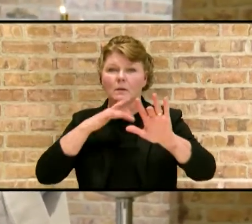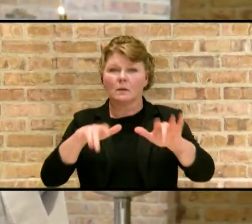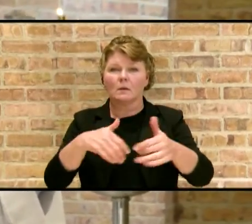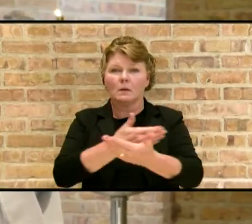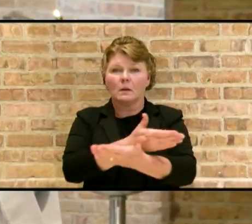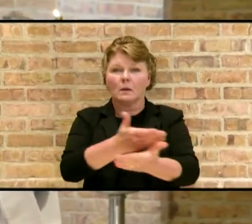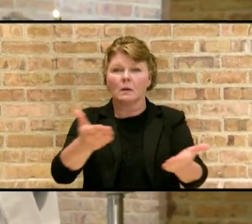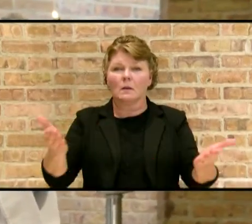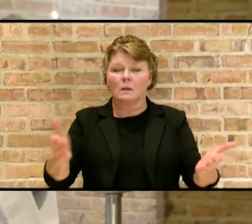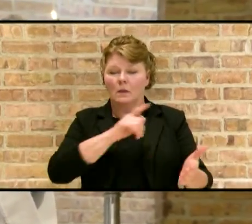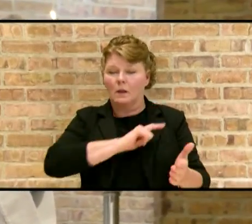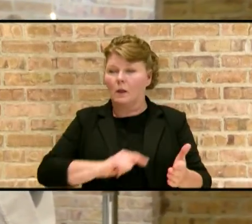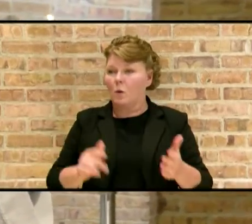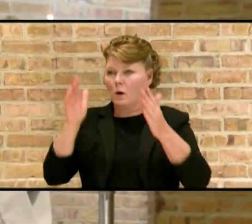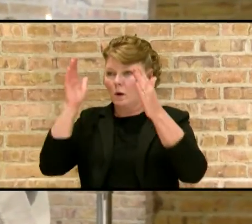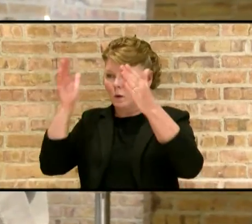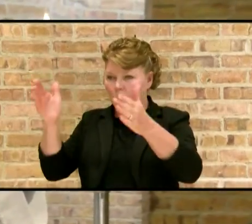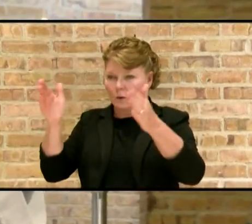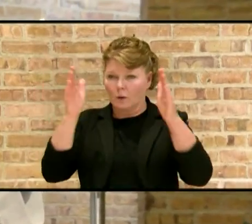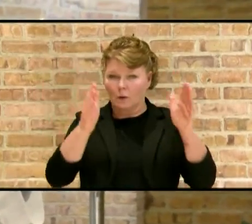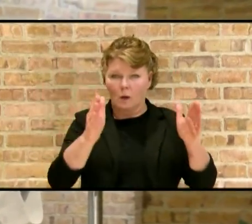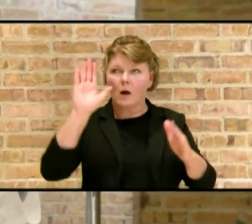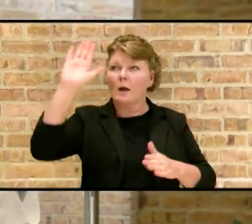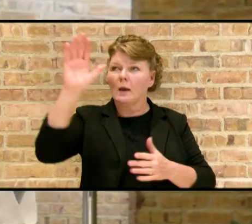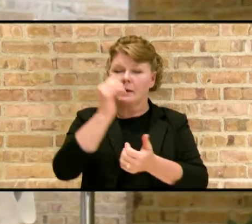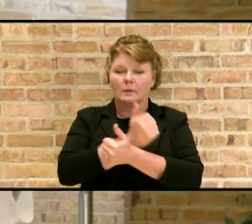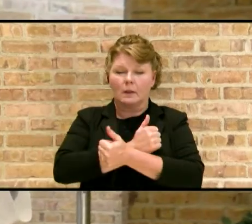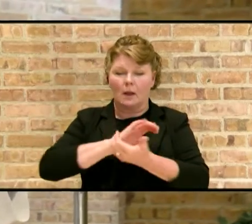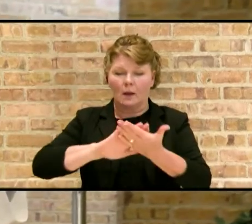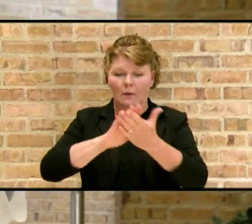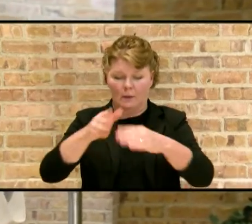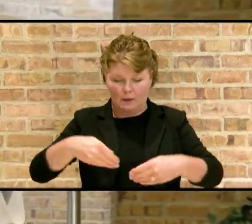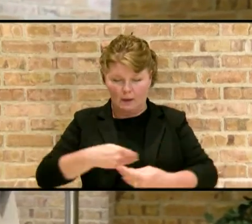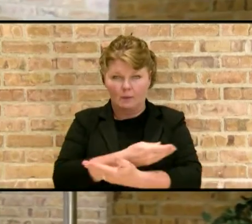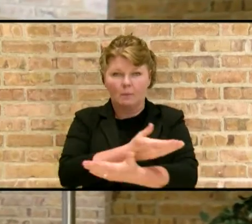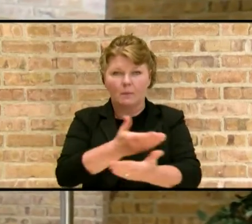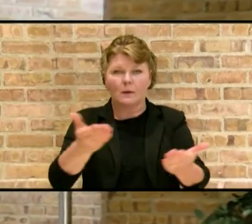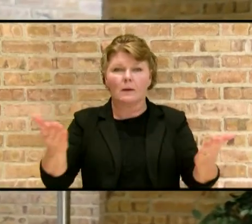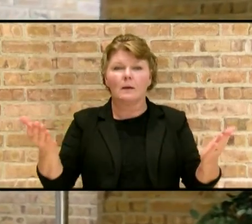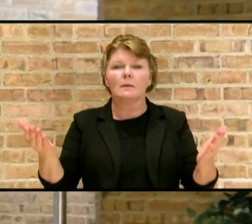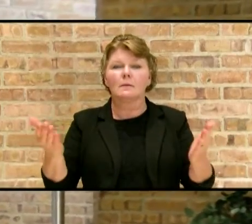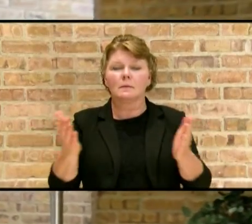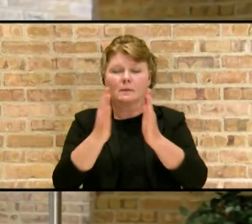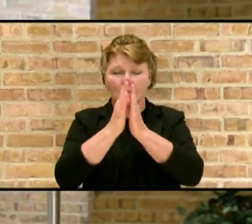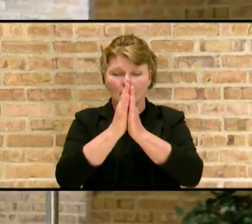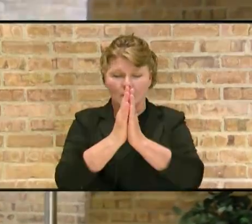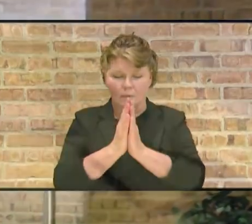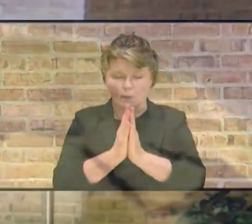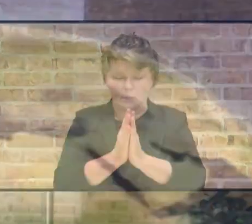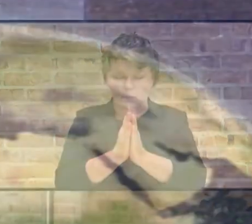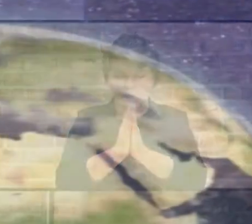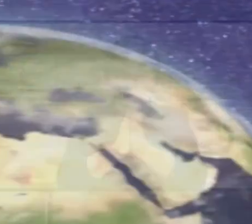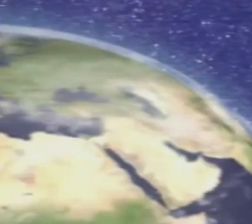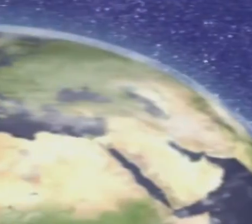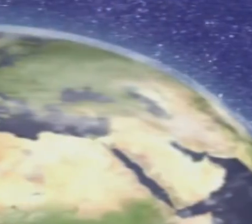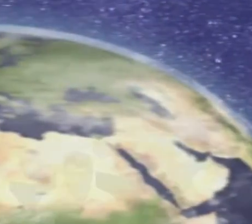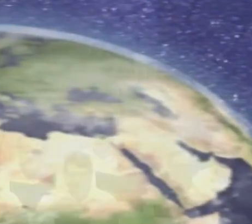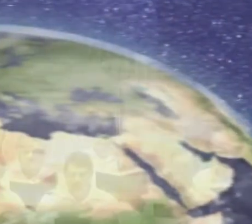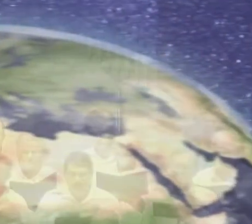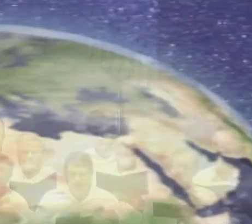unto you. The Lord look upon you with his favor and grant you his peace. Amen.